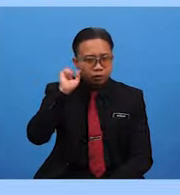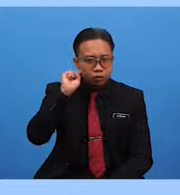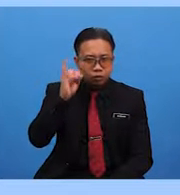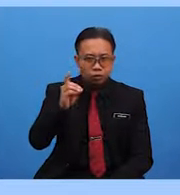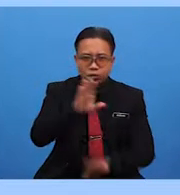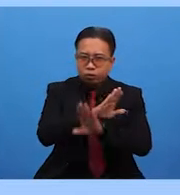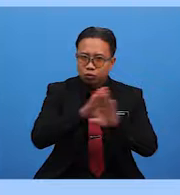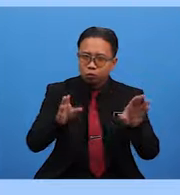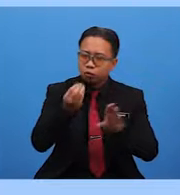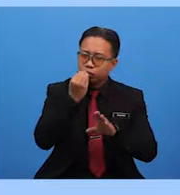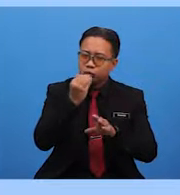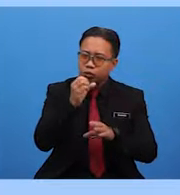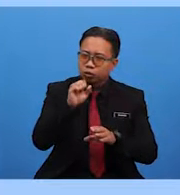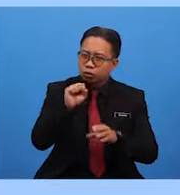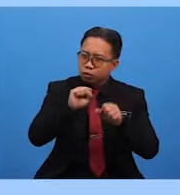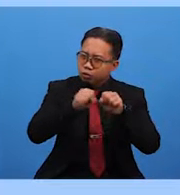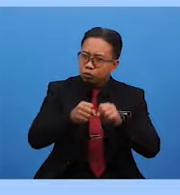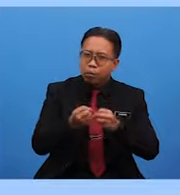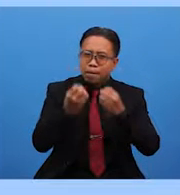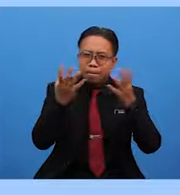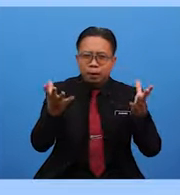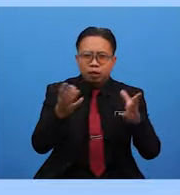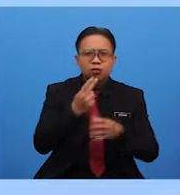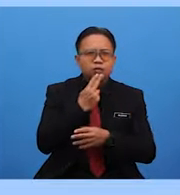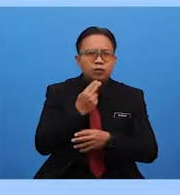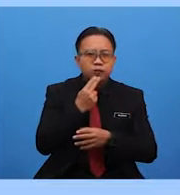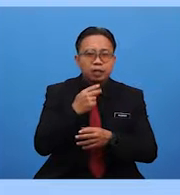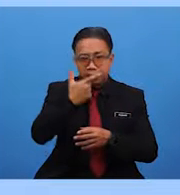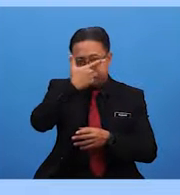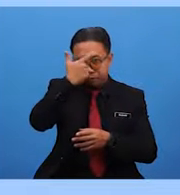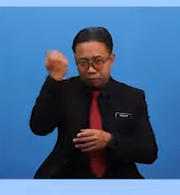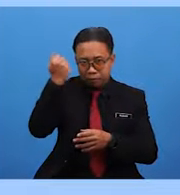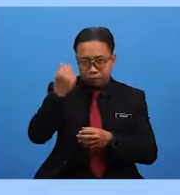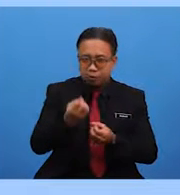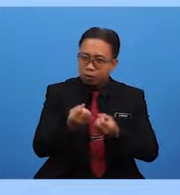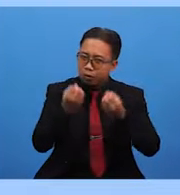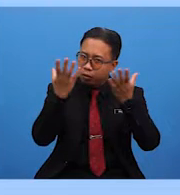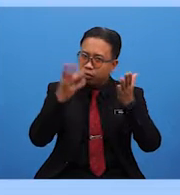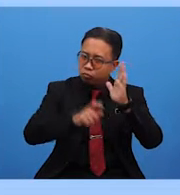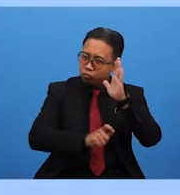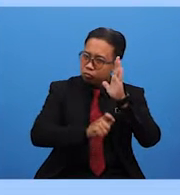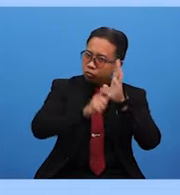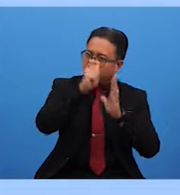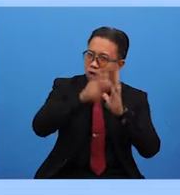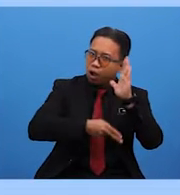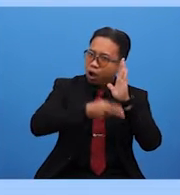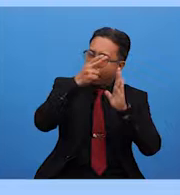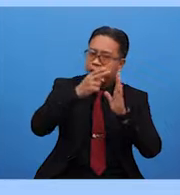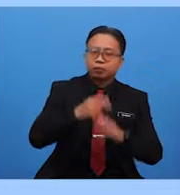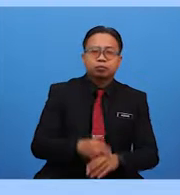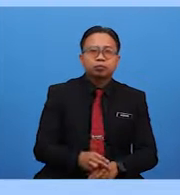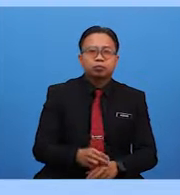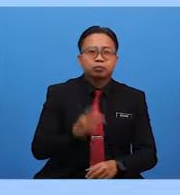Should not eat so much candies because they are high in sugar. In this example,